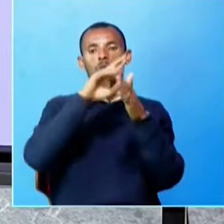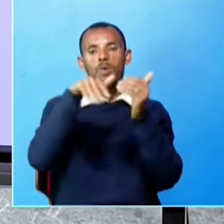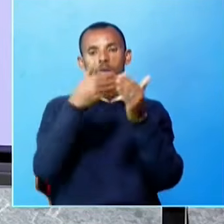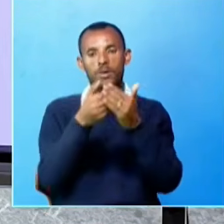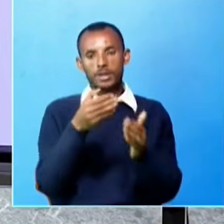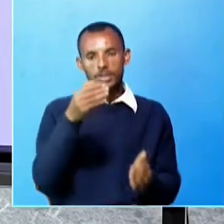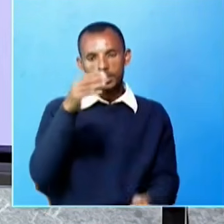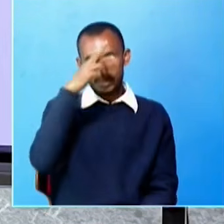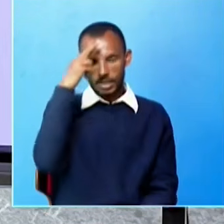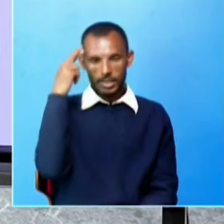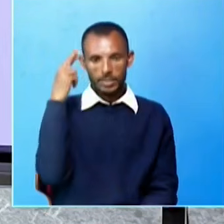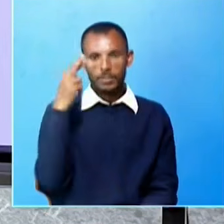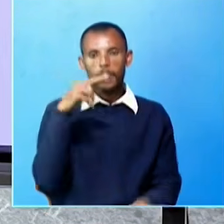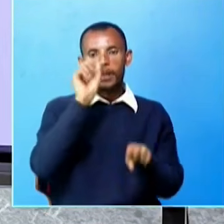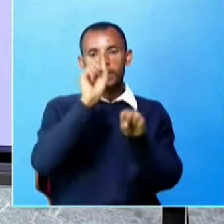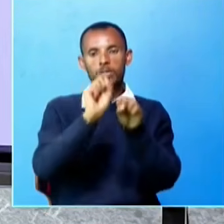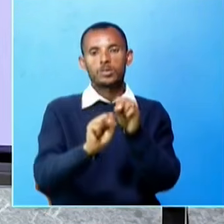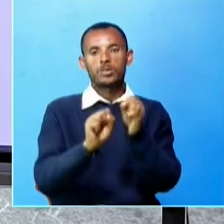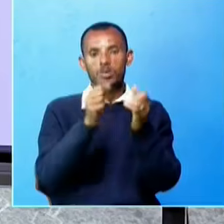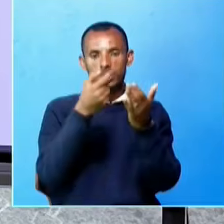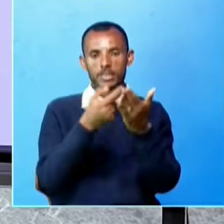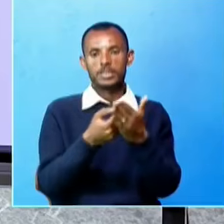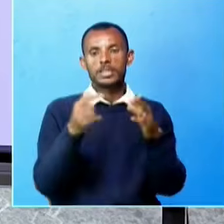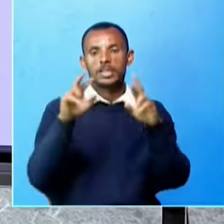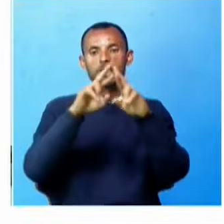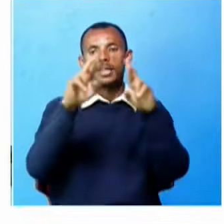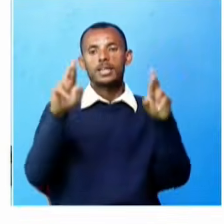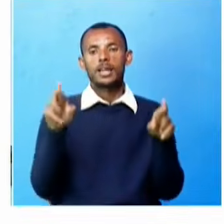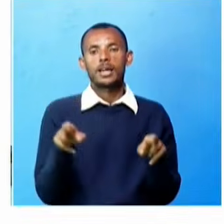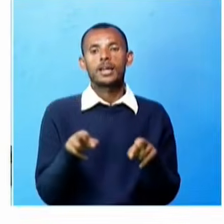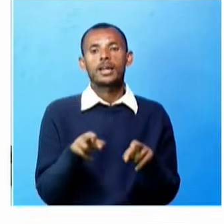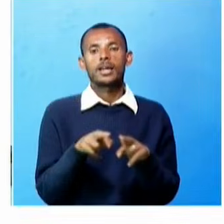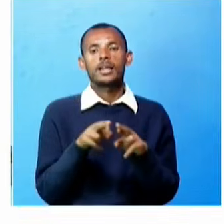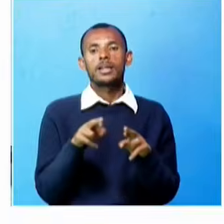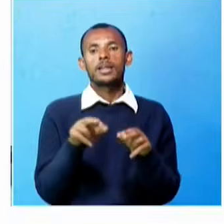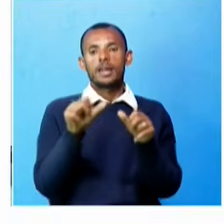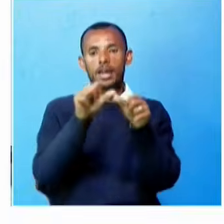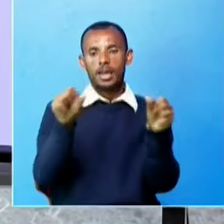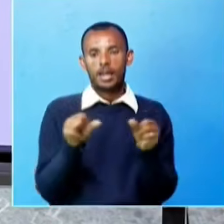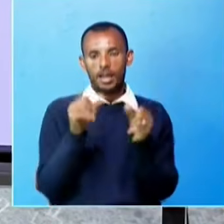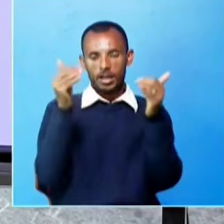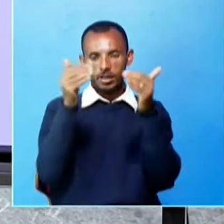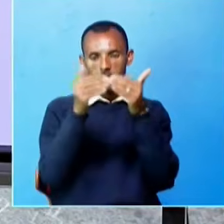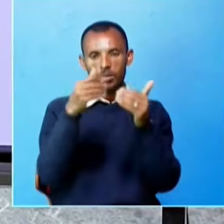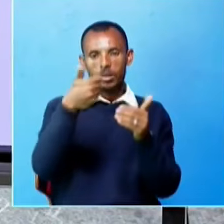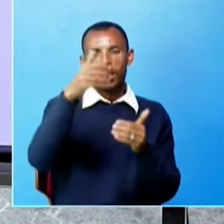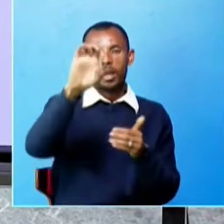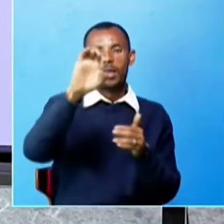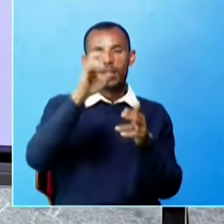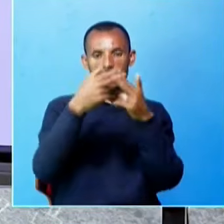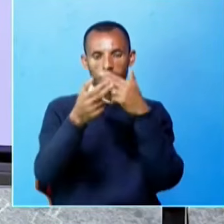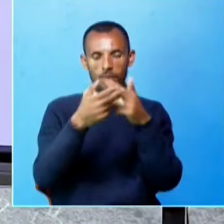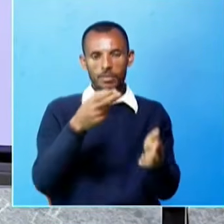cases. So this rectangle, the area of this rectangle is AE times